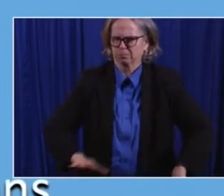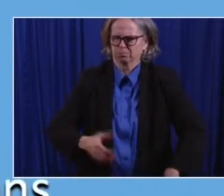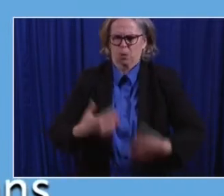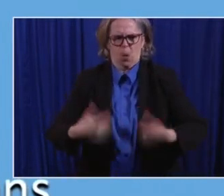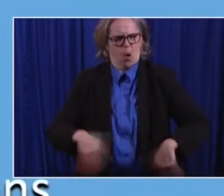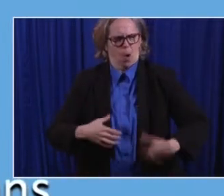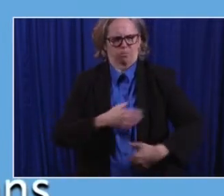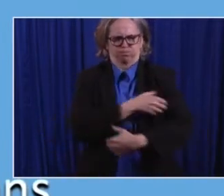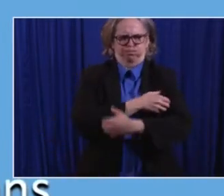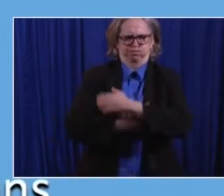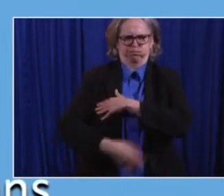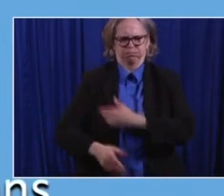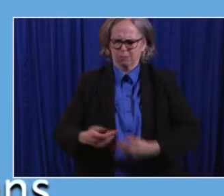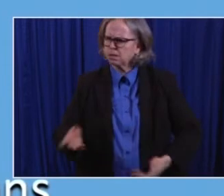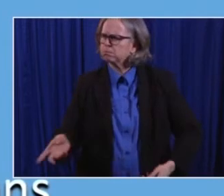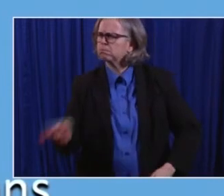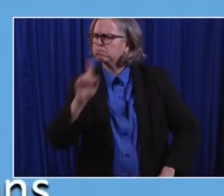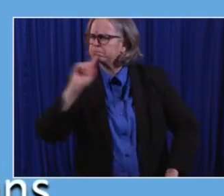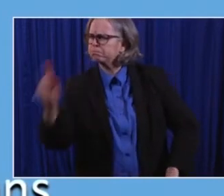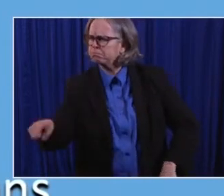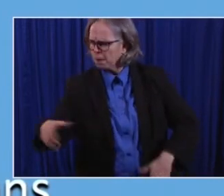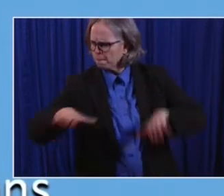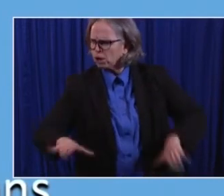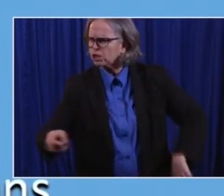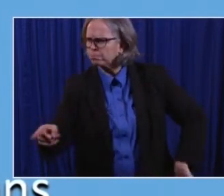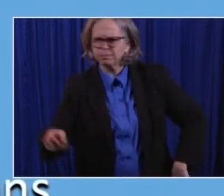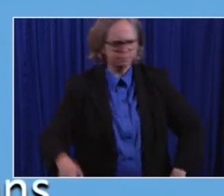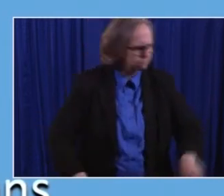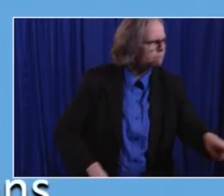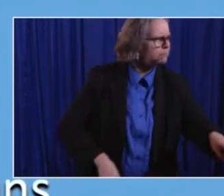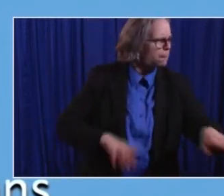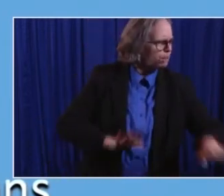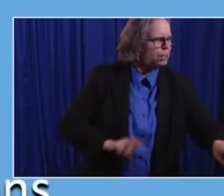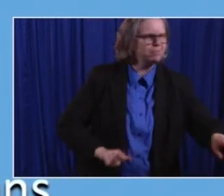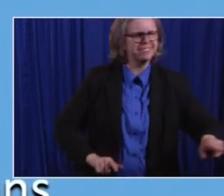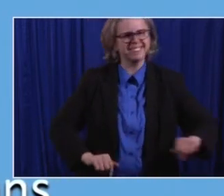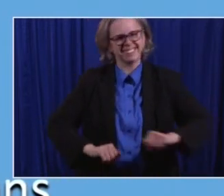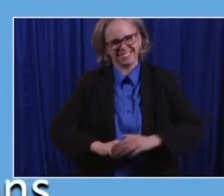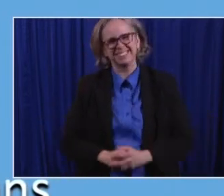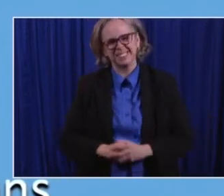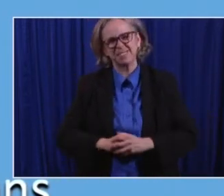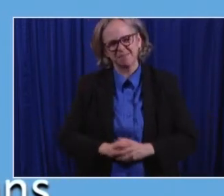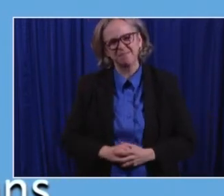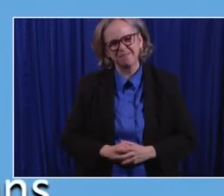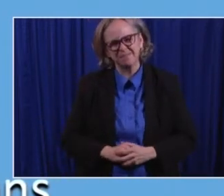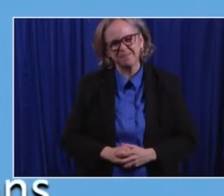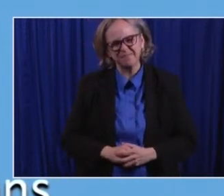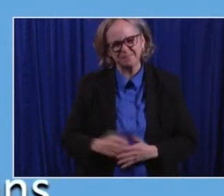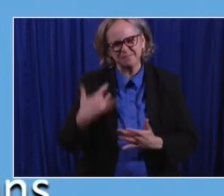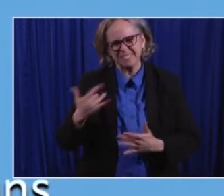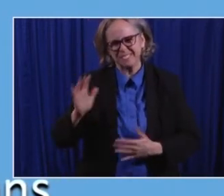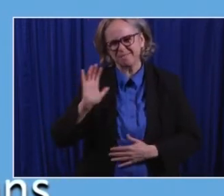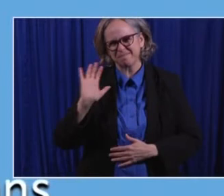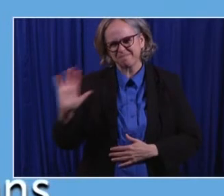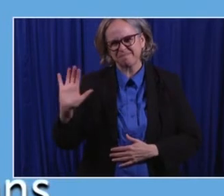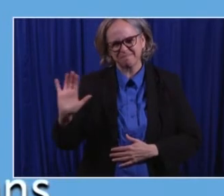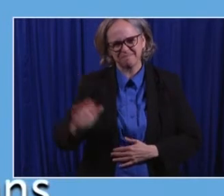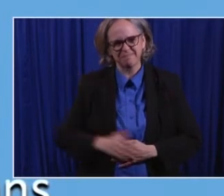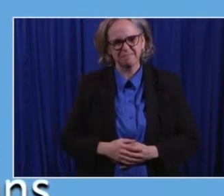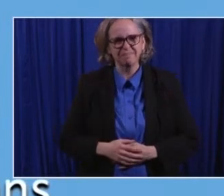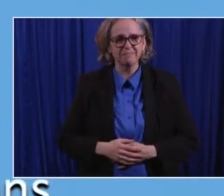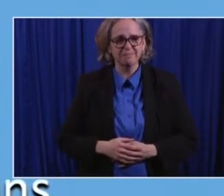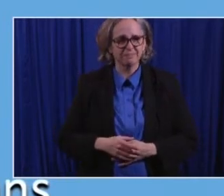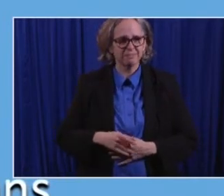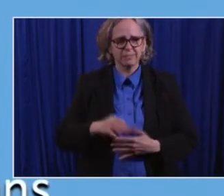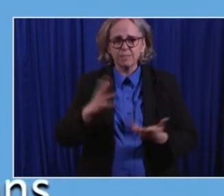moment's notice, including his 4 beloved daughters. If he really needed to motivate his players, he